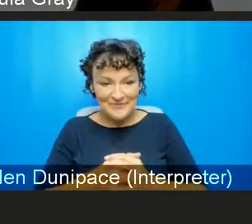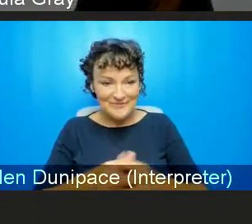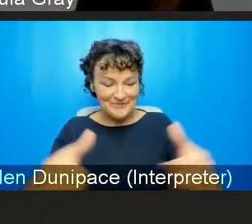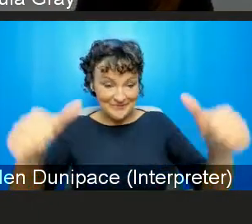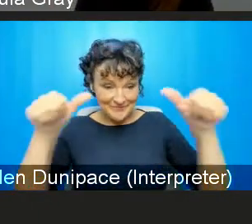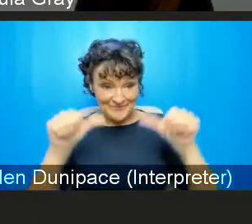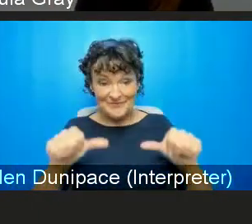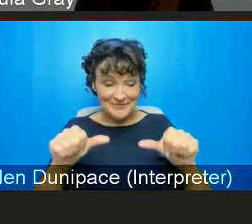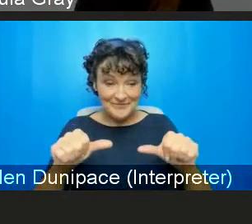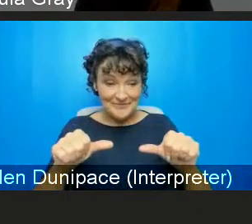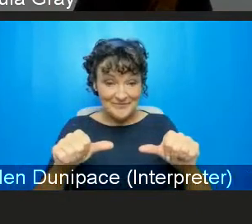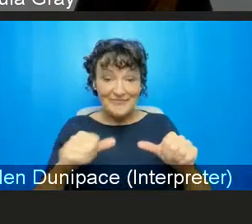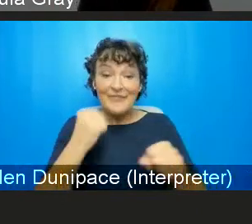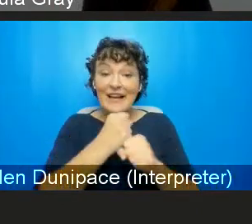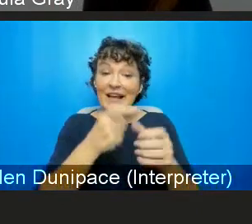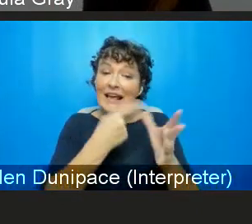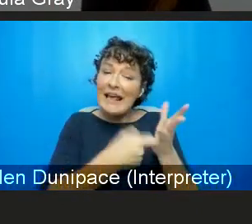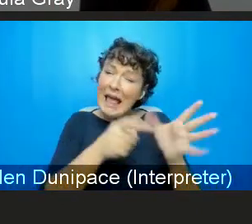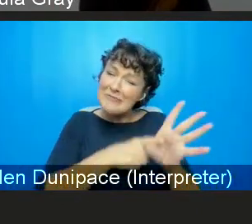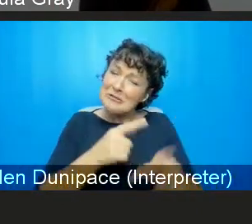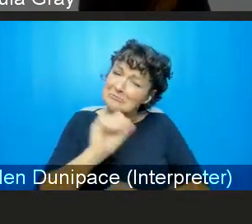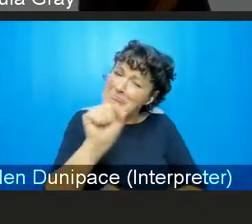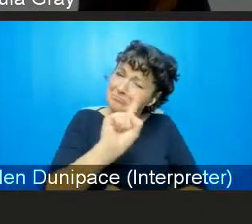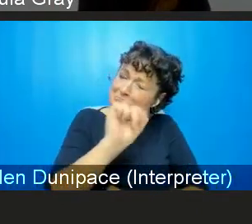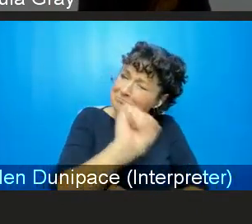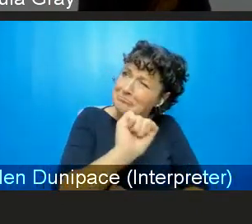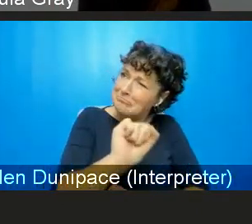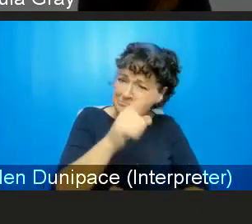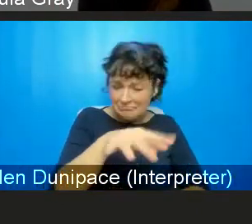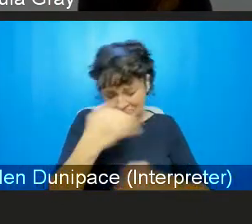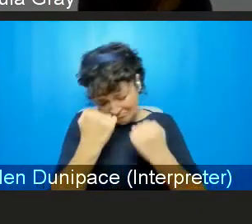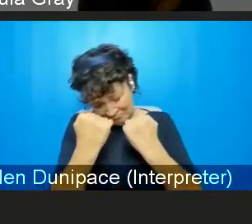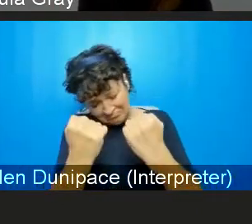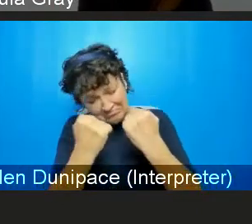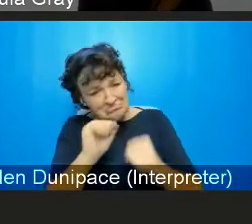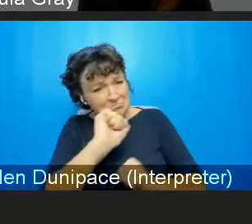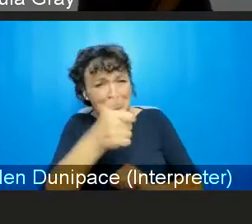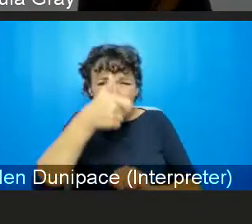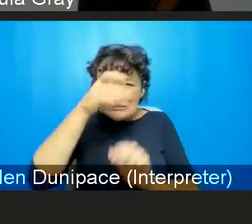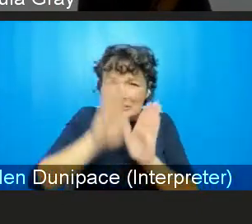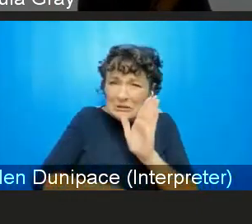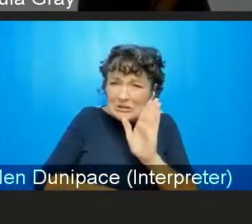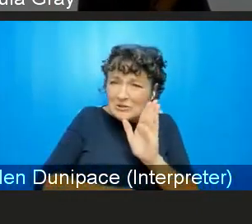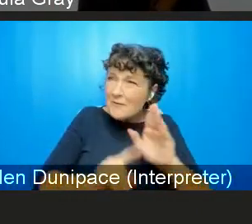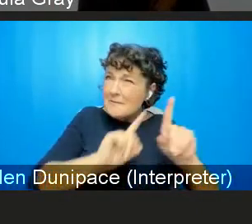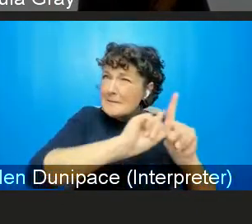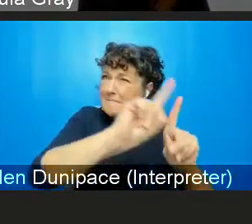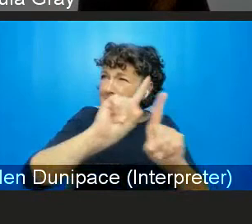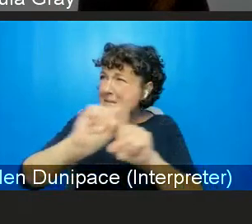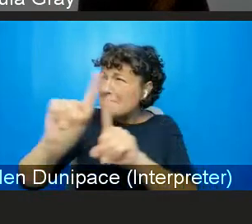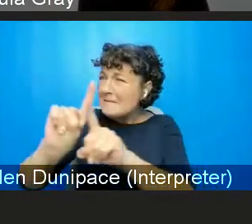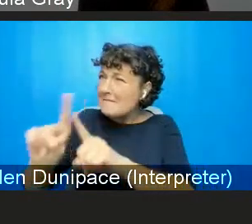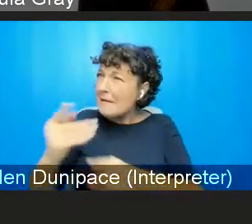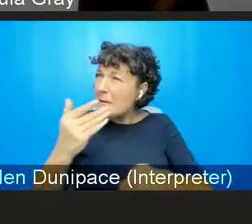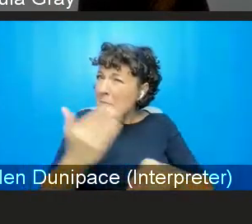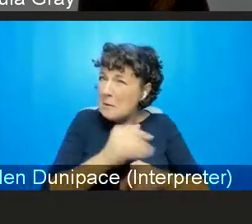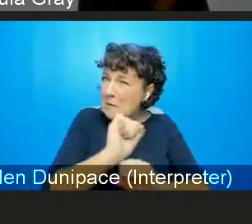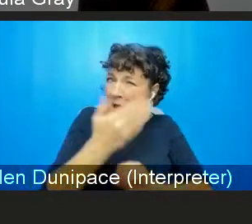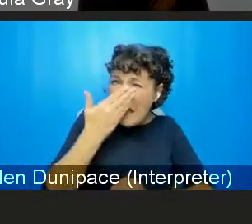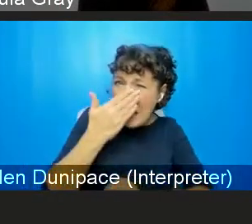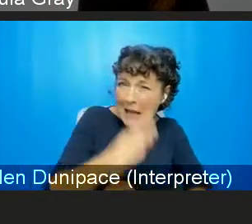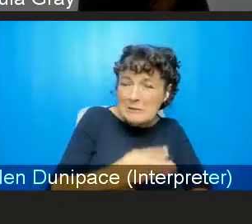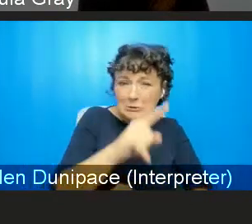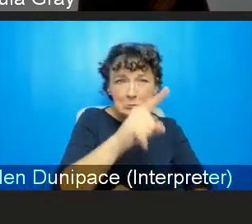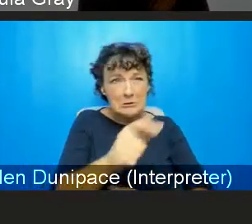coming to Gary, maybe reflecting on some of your experience of of different employers and how you find